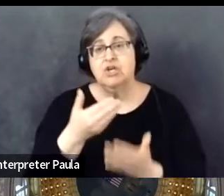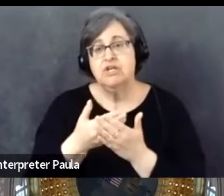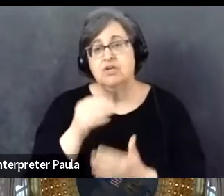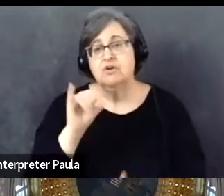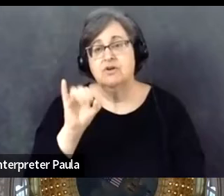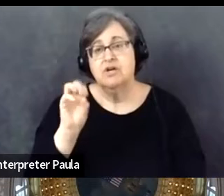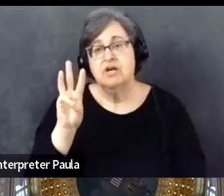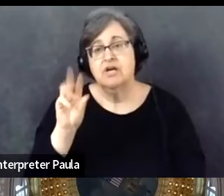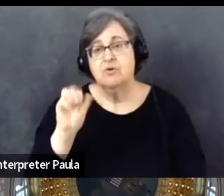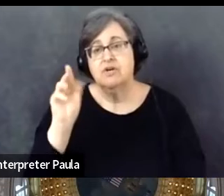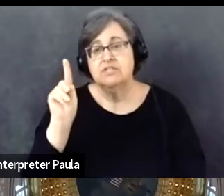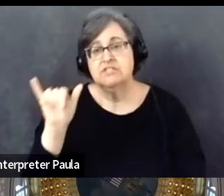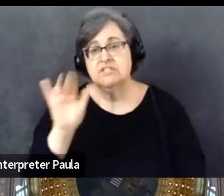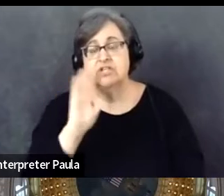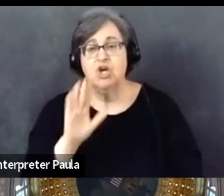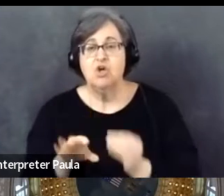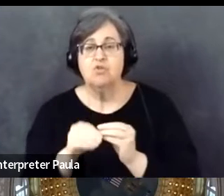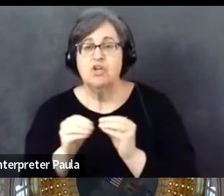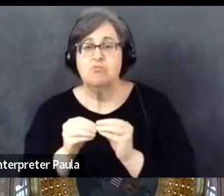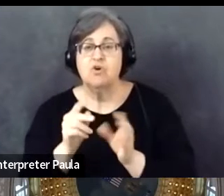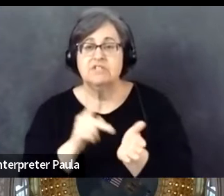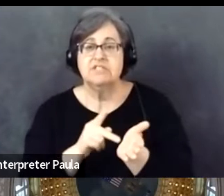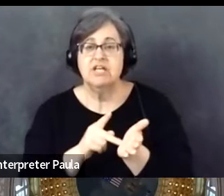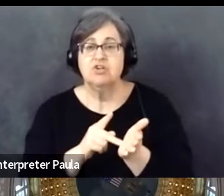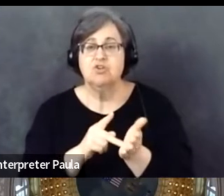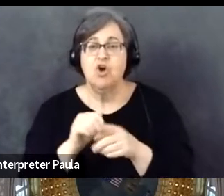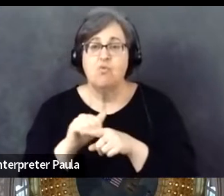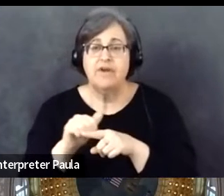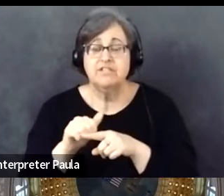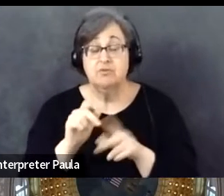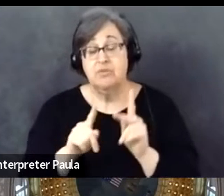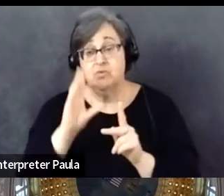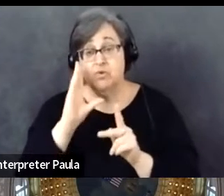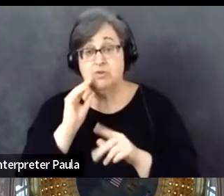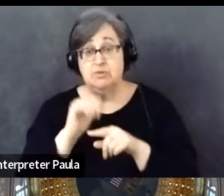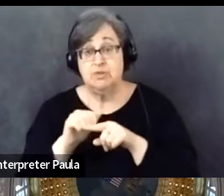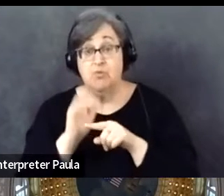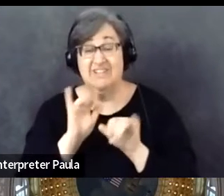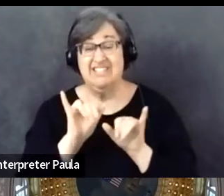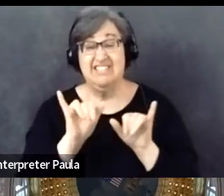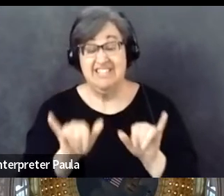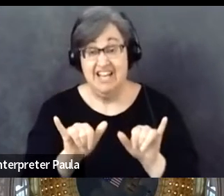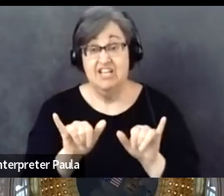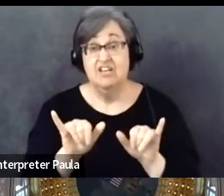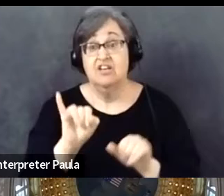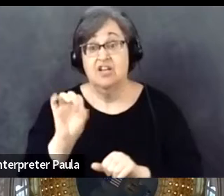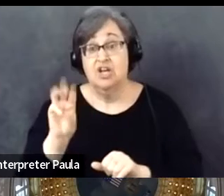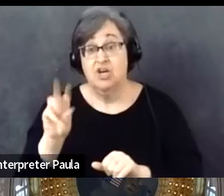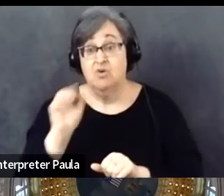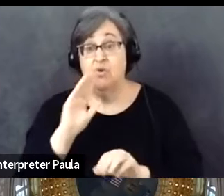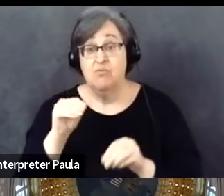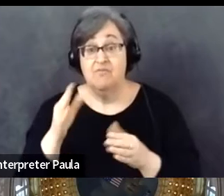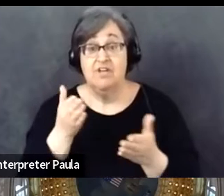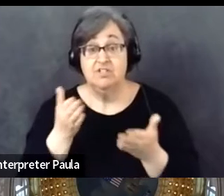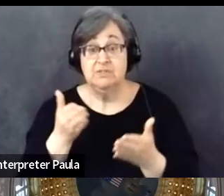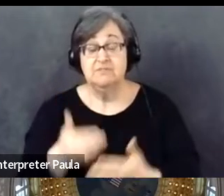to add more psychiatric residencies, hoping that those people that go through the residencies will stay in Iowa and provide services.